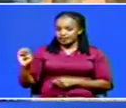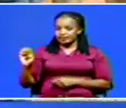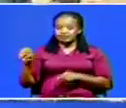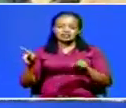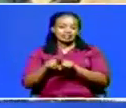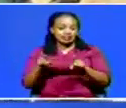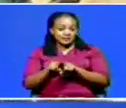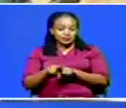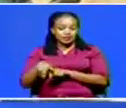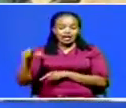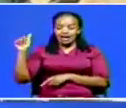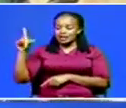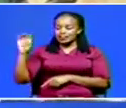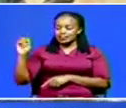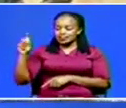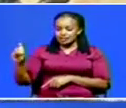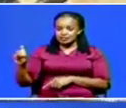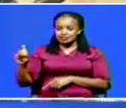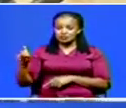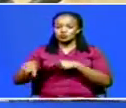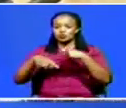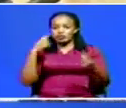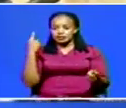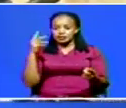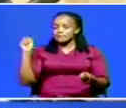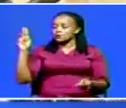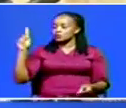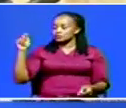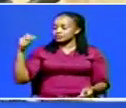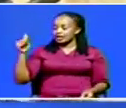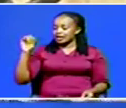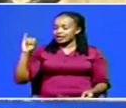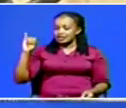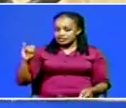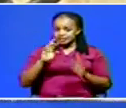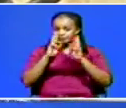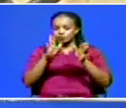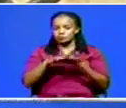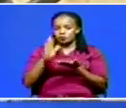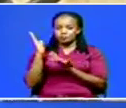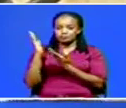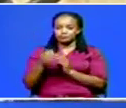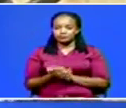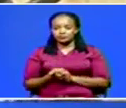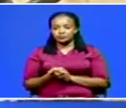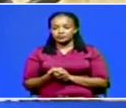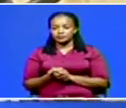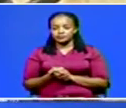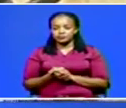kandie akishinda kitengo cha MX 85, mutahi wahome na magara na tali. Boys in a class